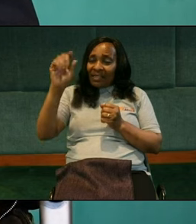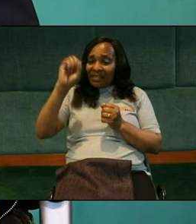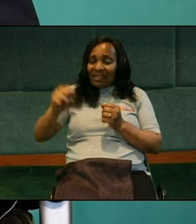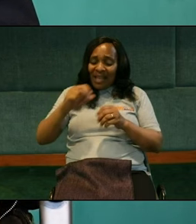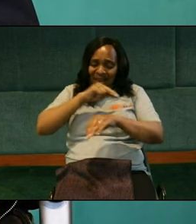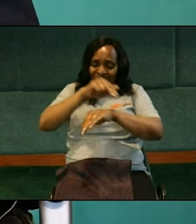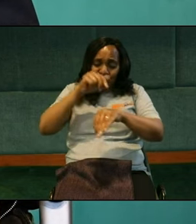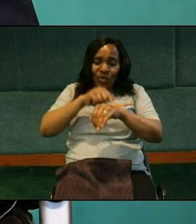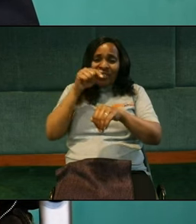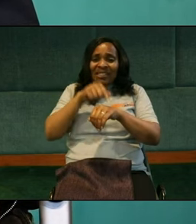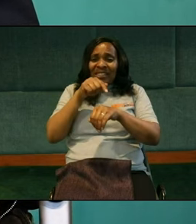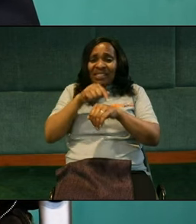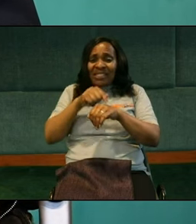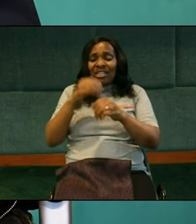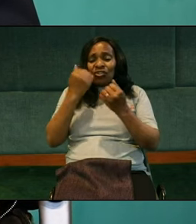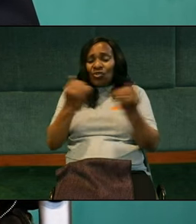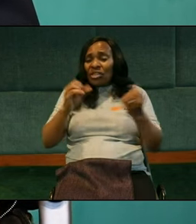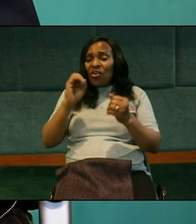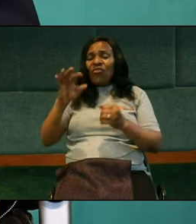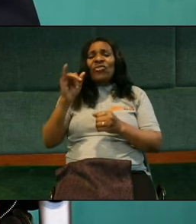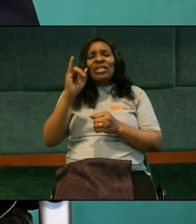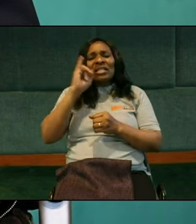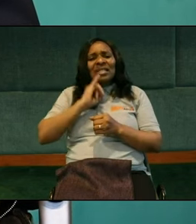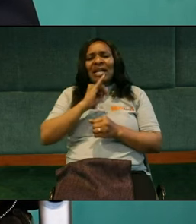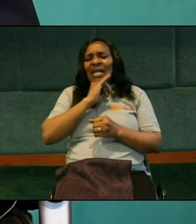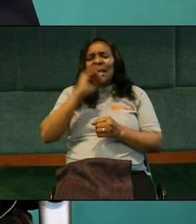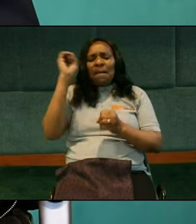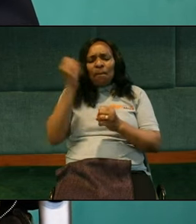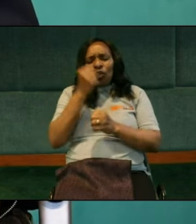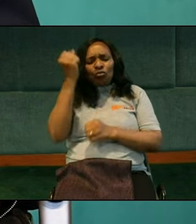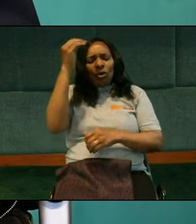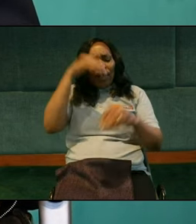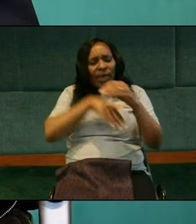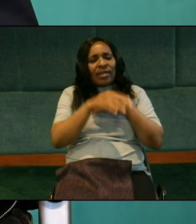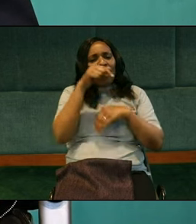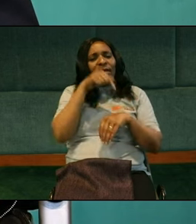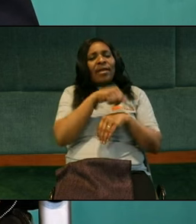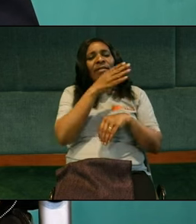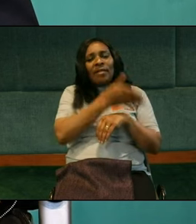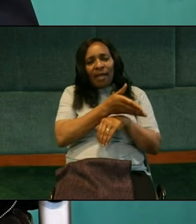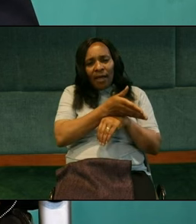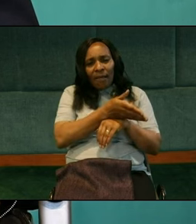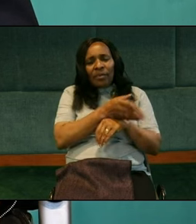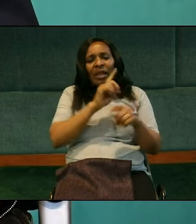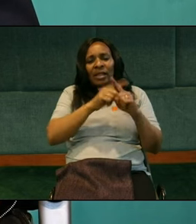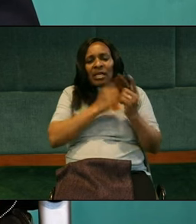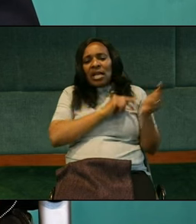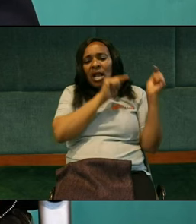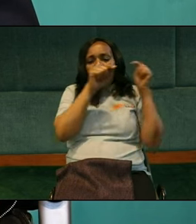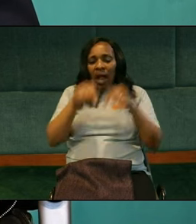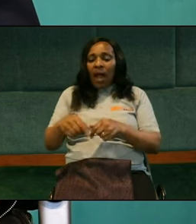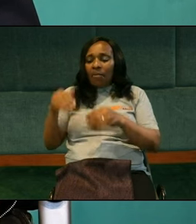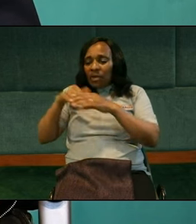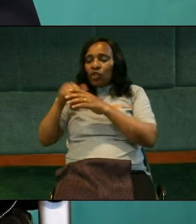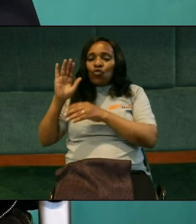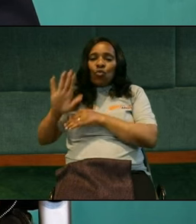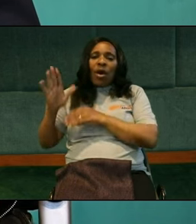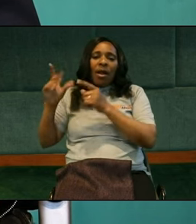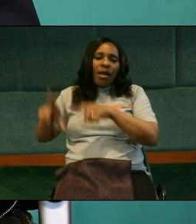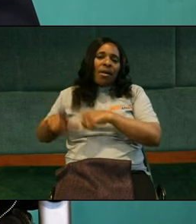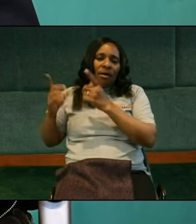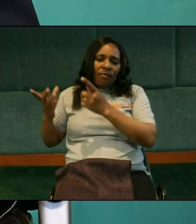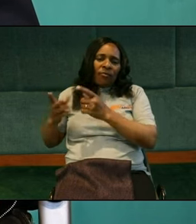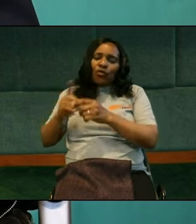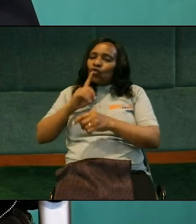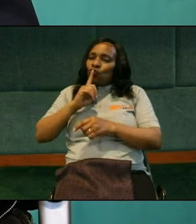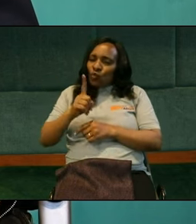Lord said unto the children of Israel, you shall not go in unto them, neither shall they come in unto you. For